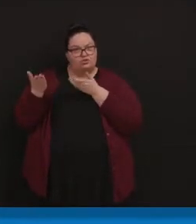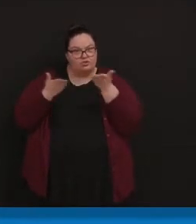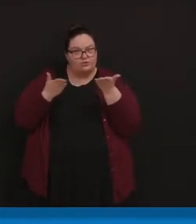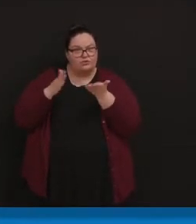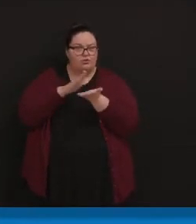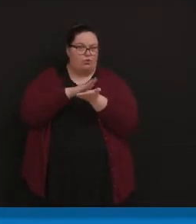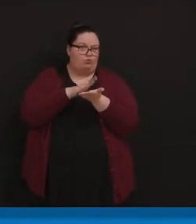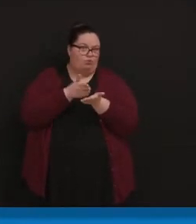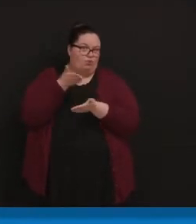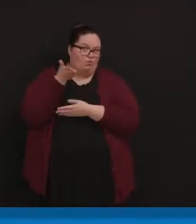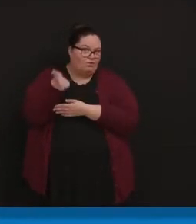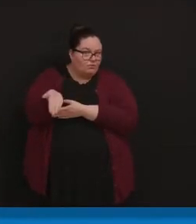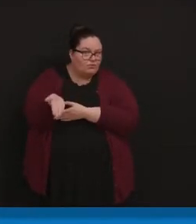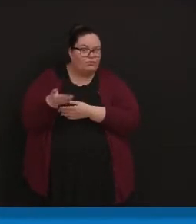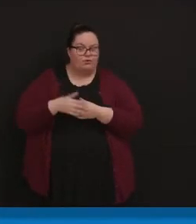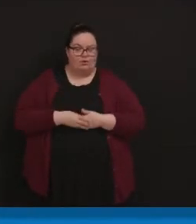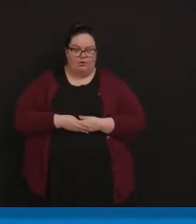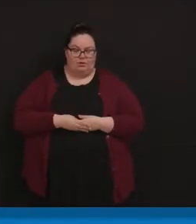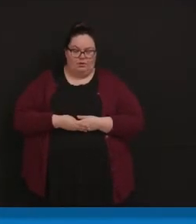level, offering